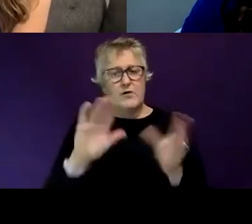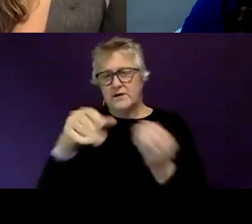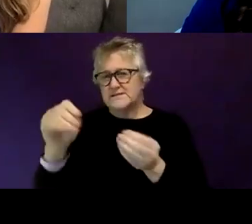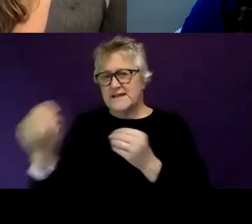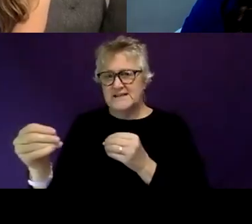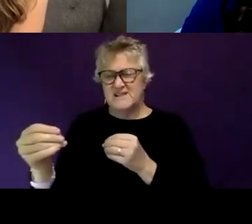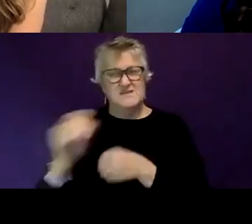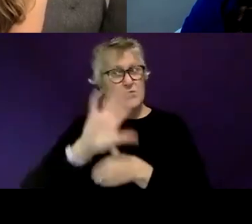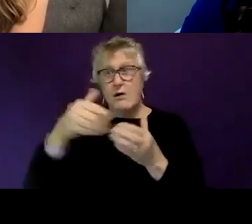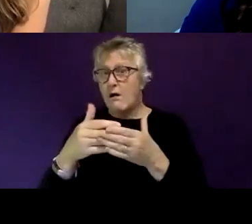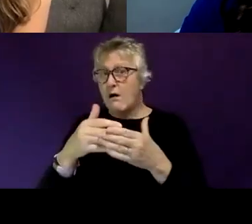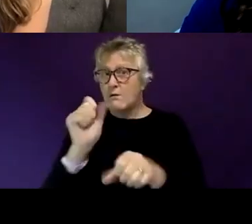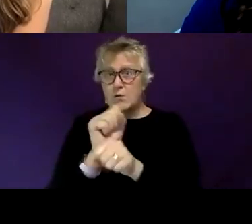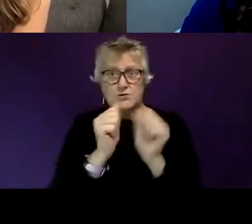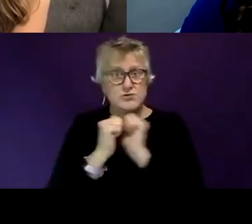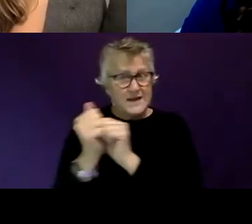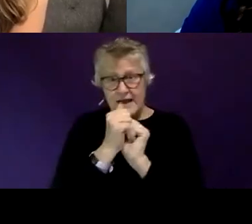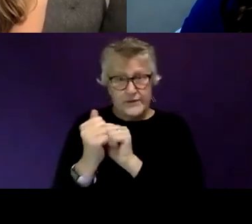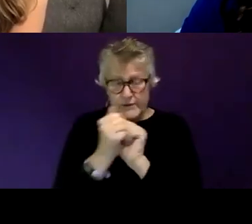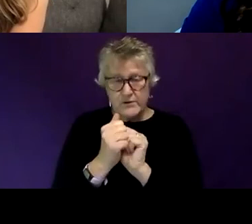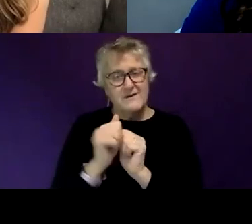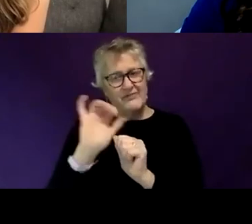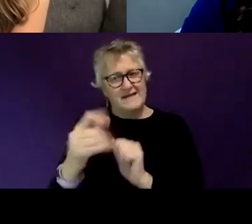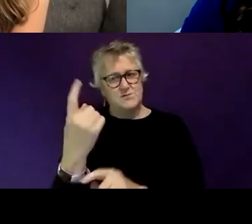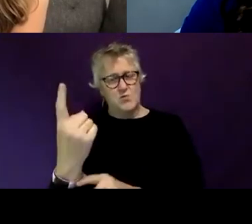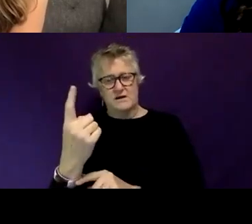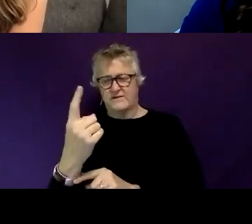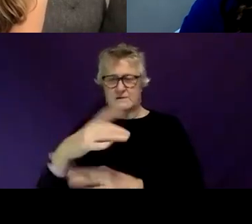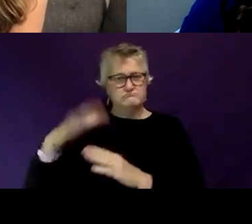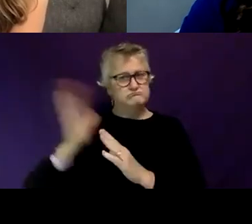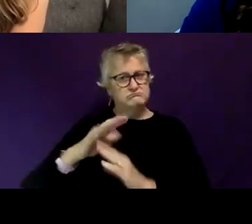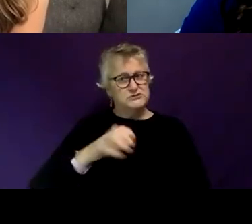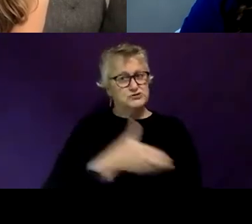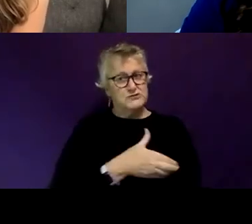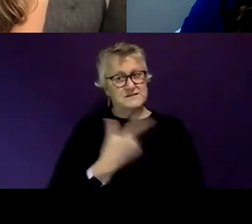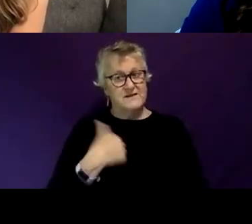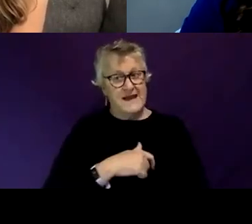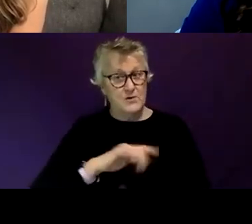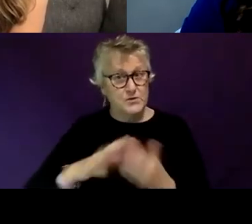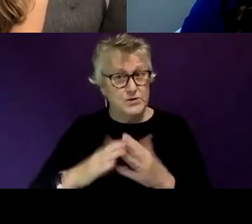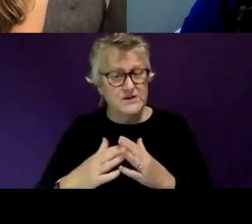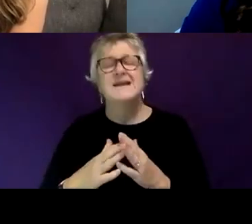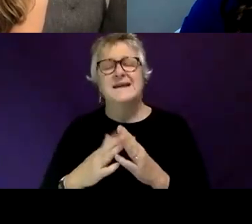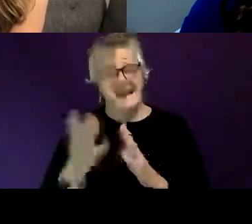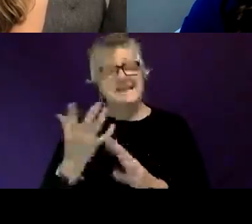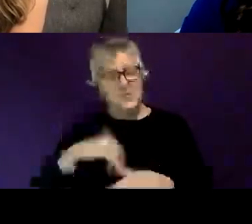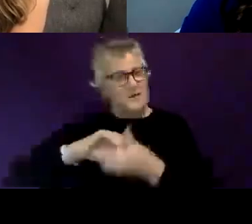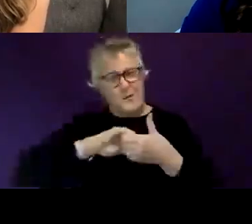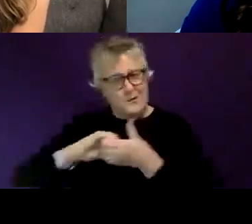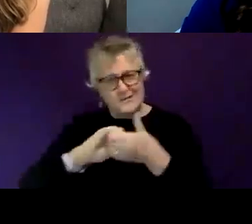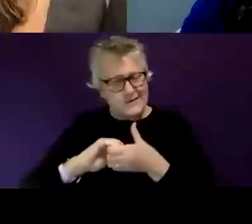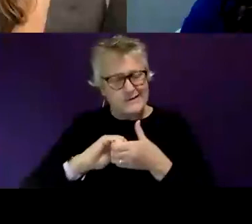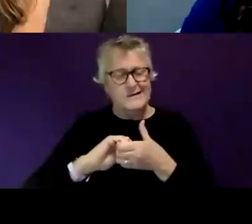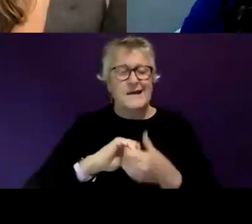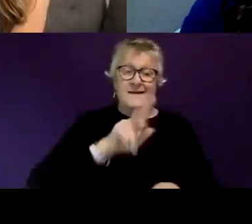the strengths in our communities, that we work together. So please join all of those, join Paula, join Filipino Caucus, API